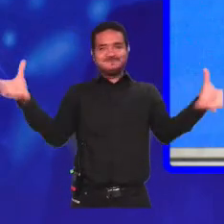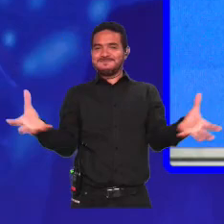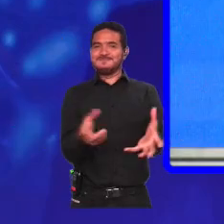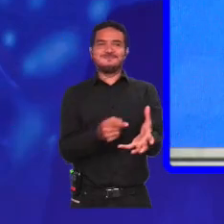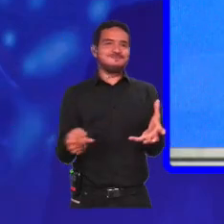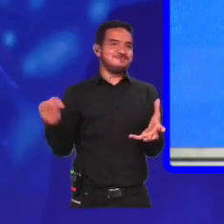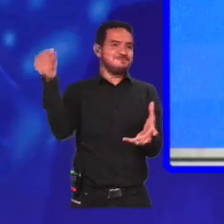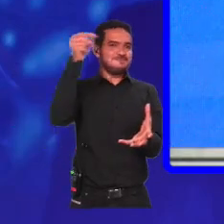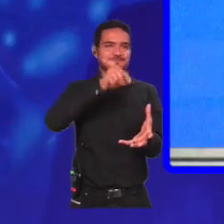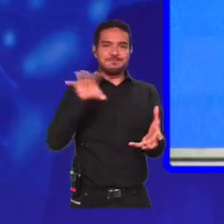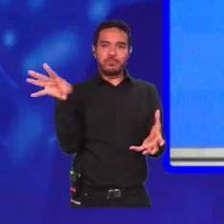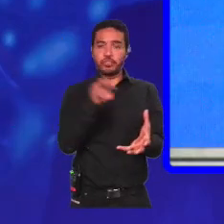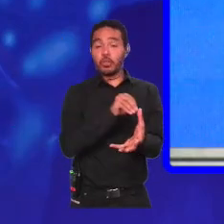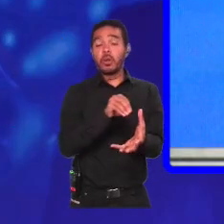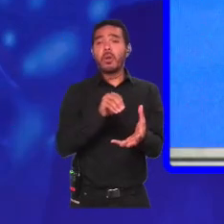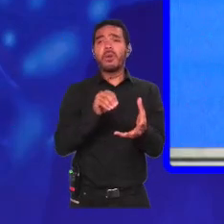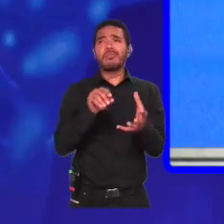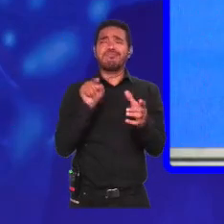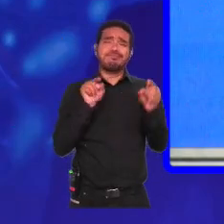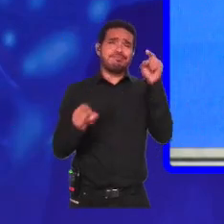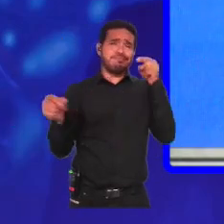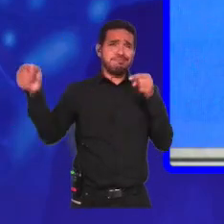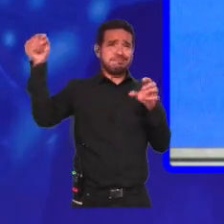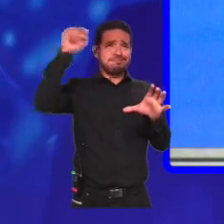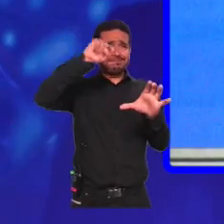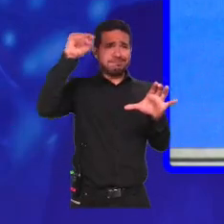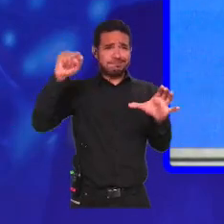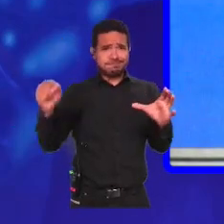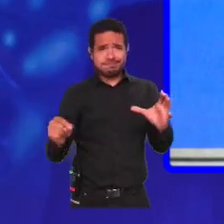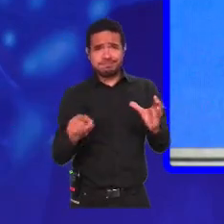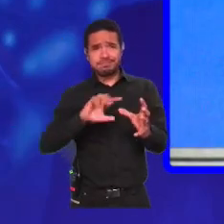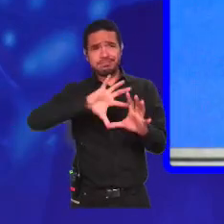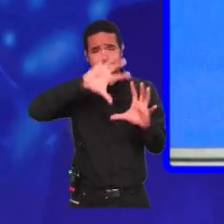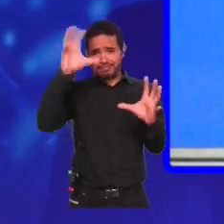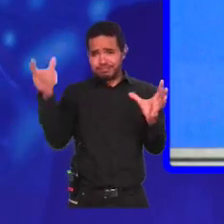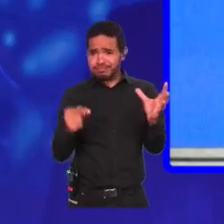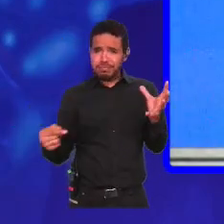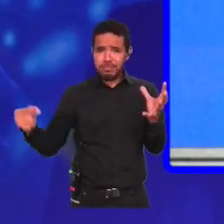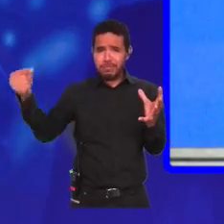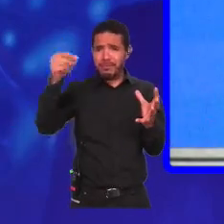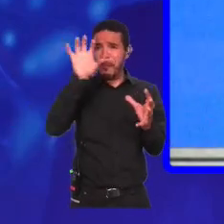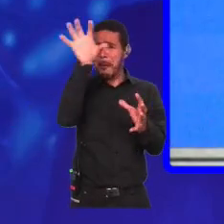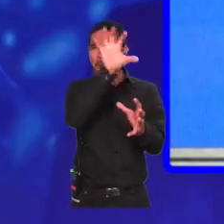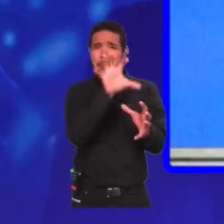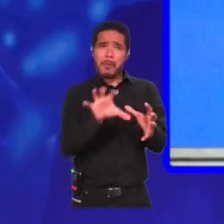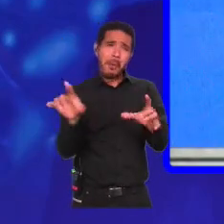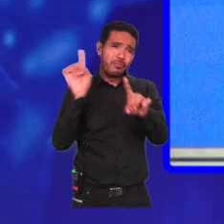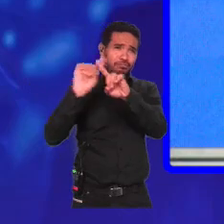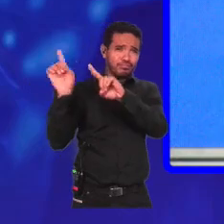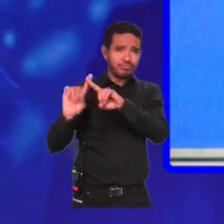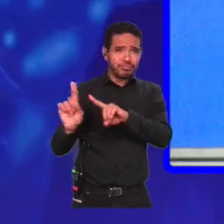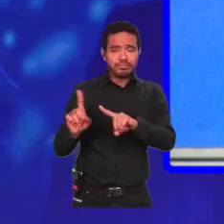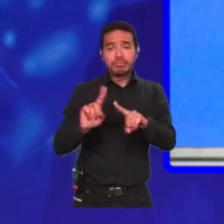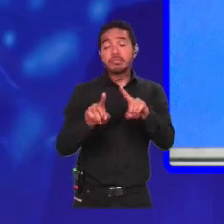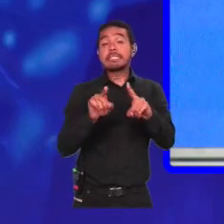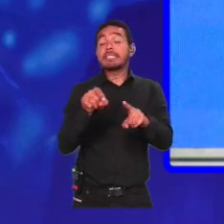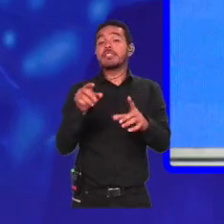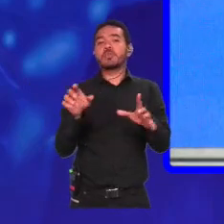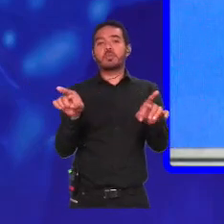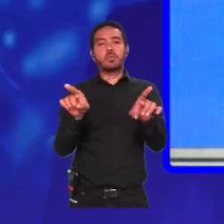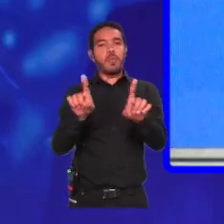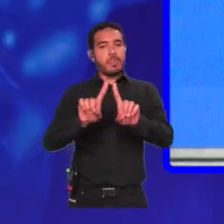from everywhere in the world. We have talent in many, many different countries. And that brings a different level of diversity in